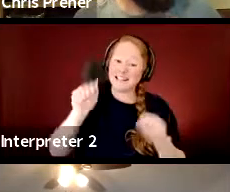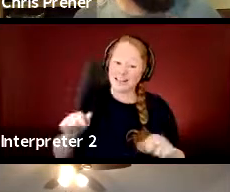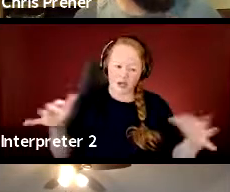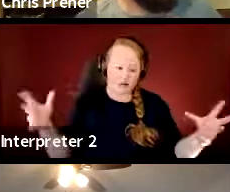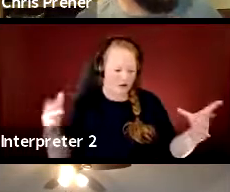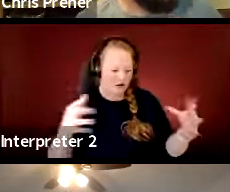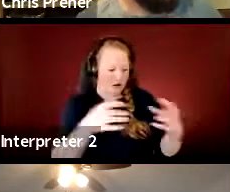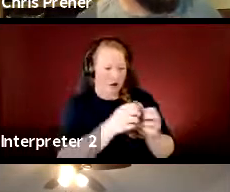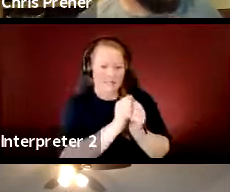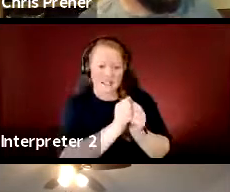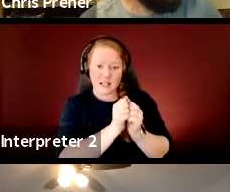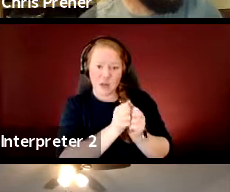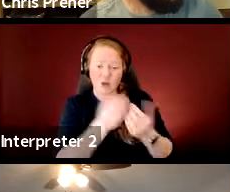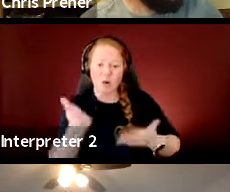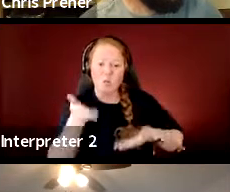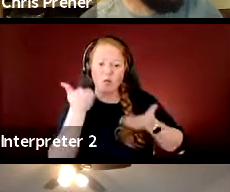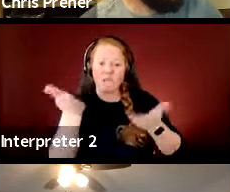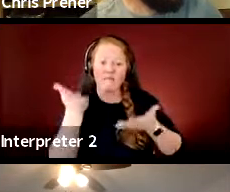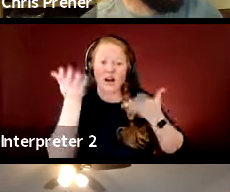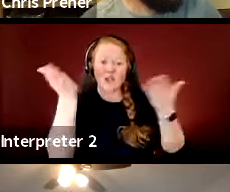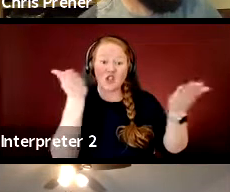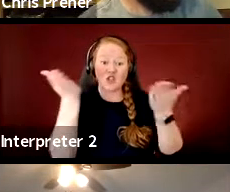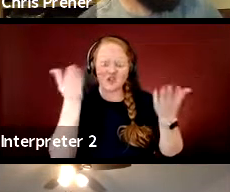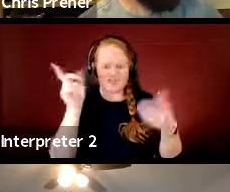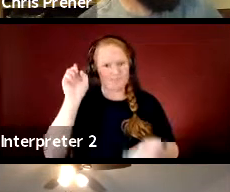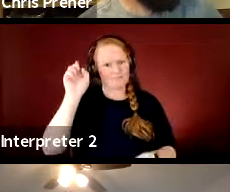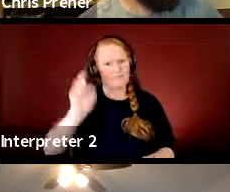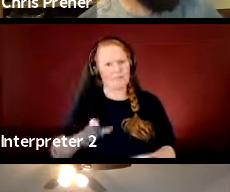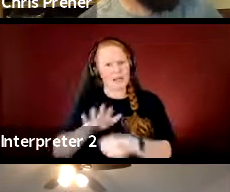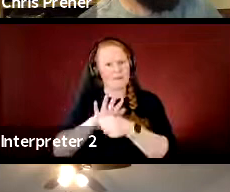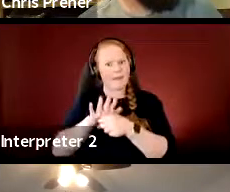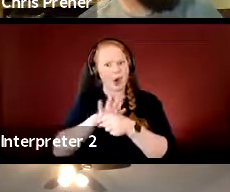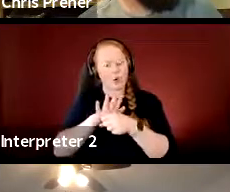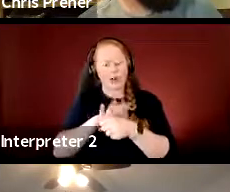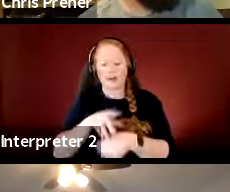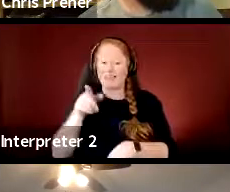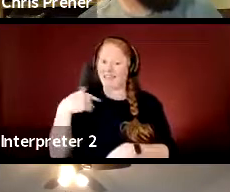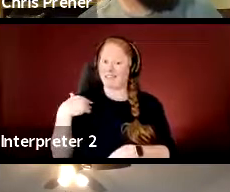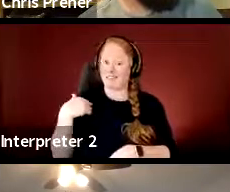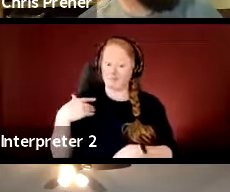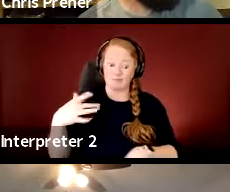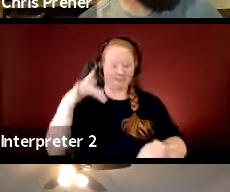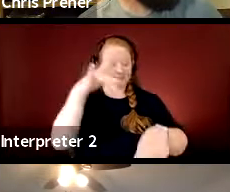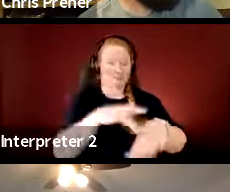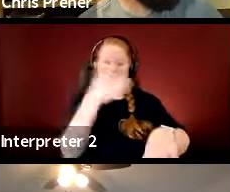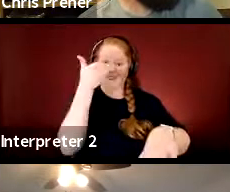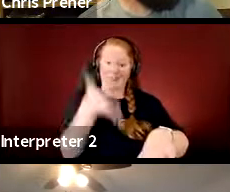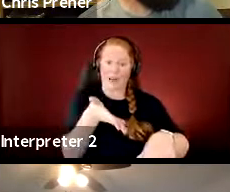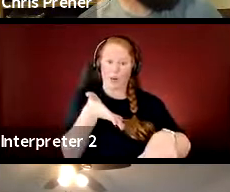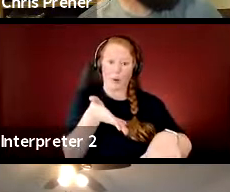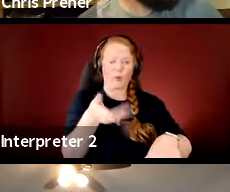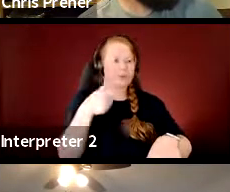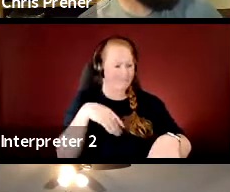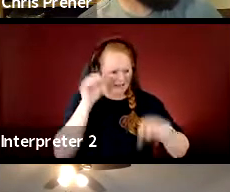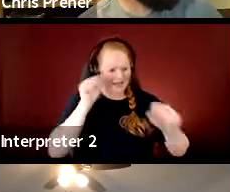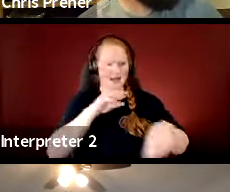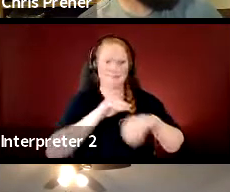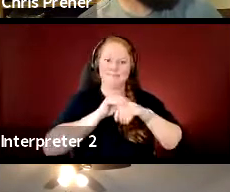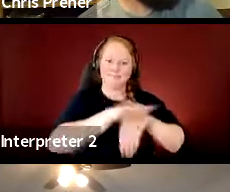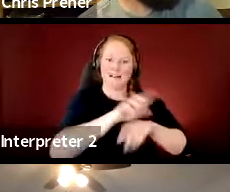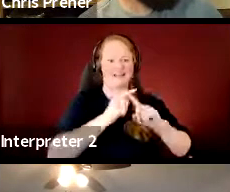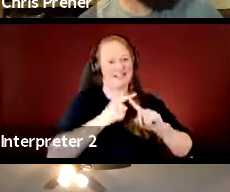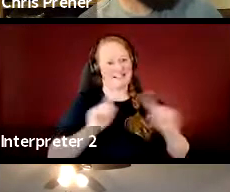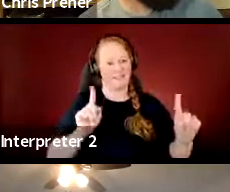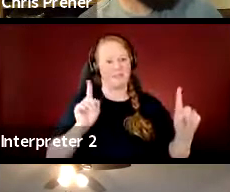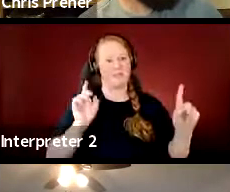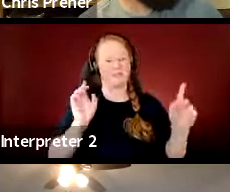provide the services that are needed in this area, who have boots on the ground and are able to make a difference. But most of the